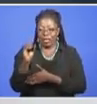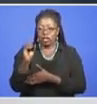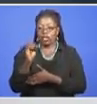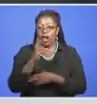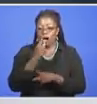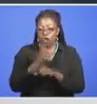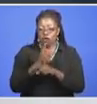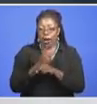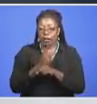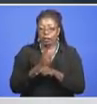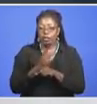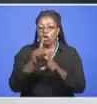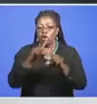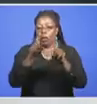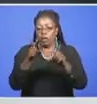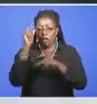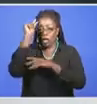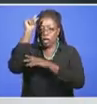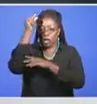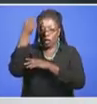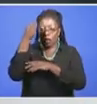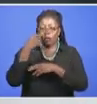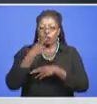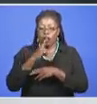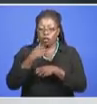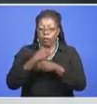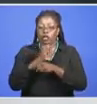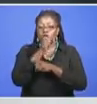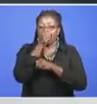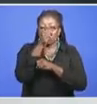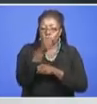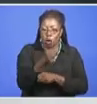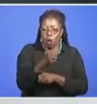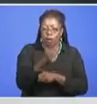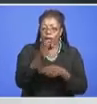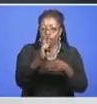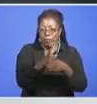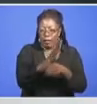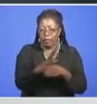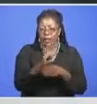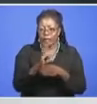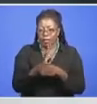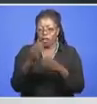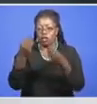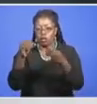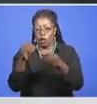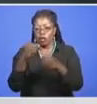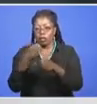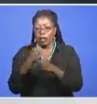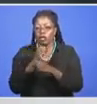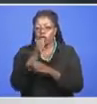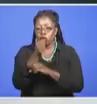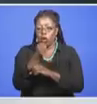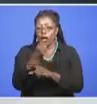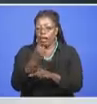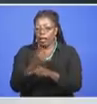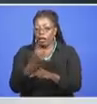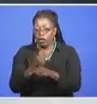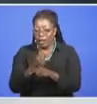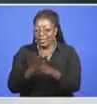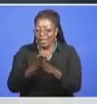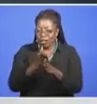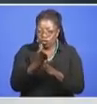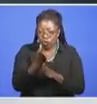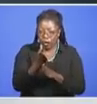that, too, and make sure that all of the relevant agencies stay on the straight and narrow? Well, you know, the government would have announced that it